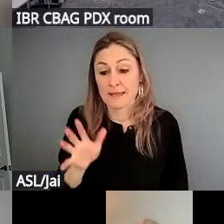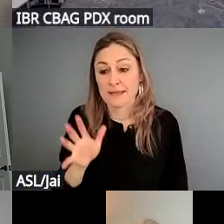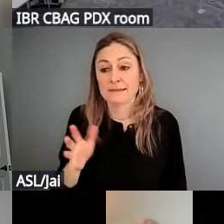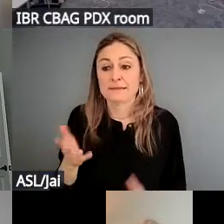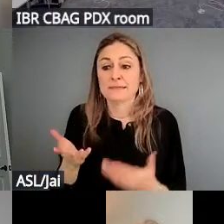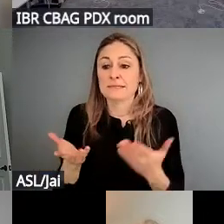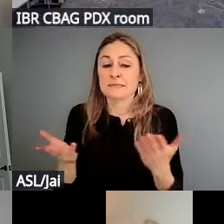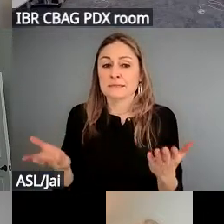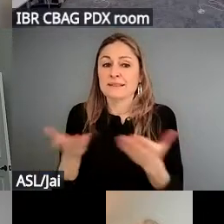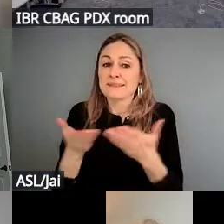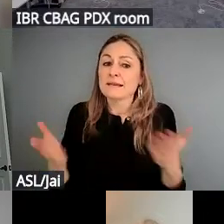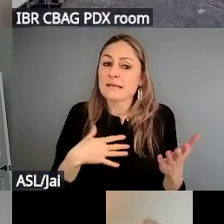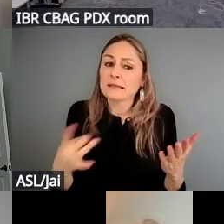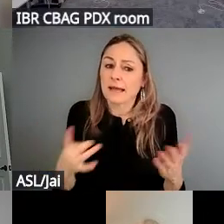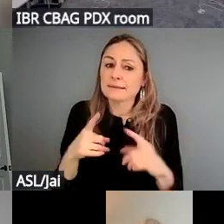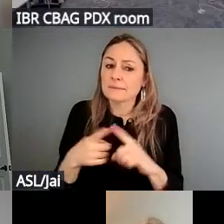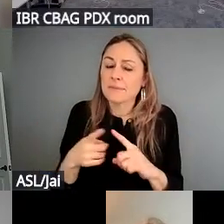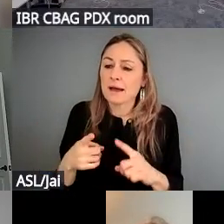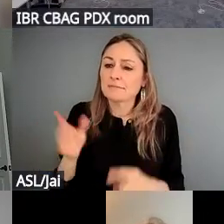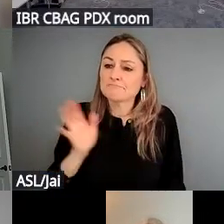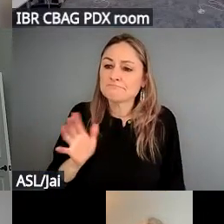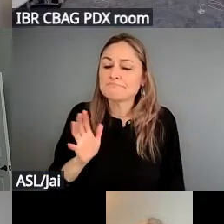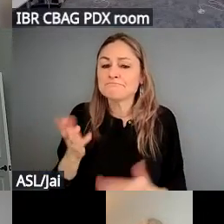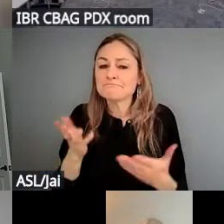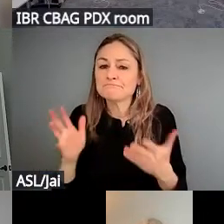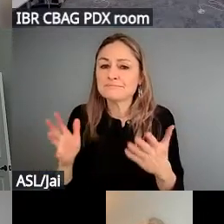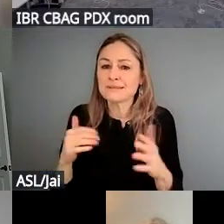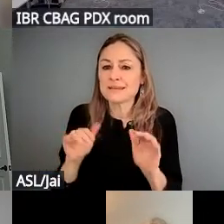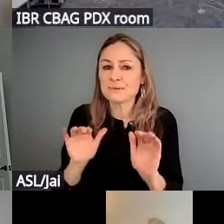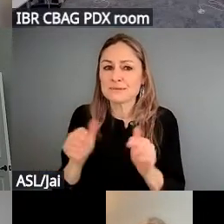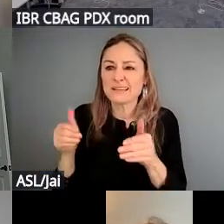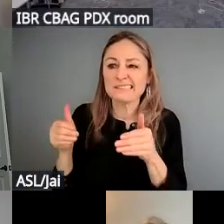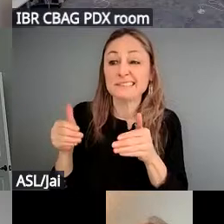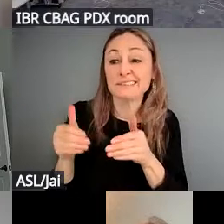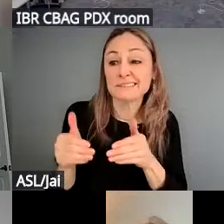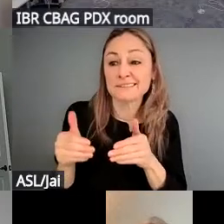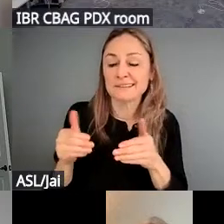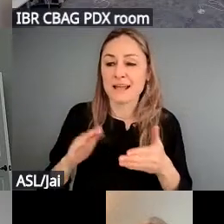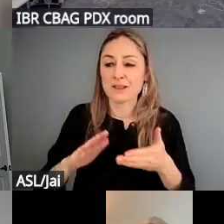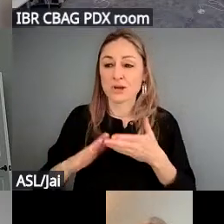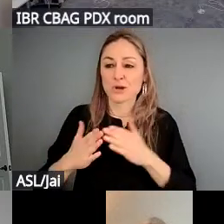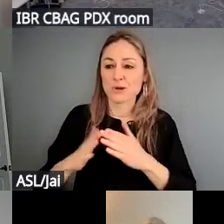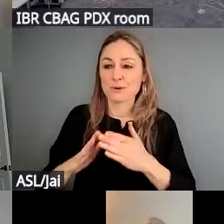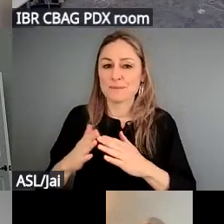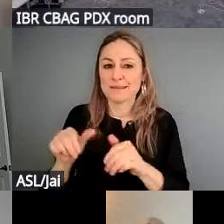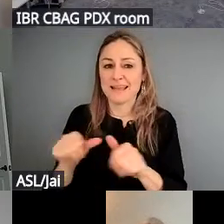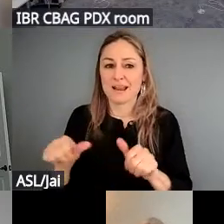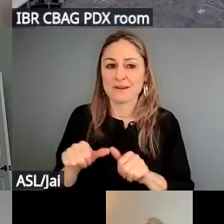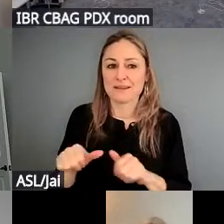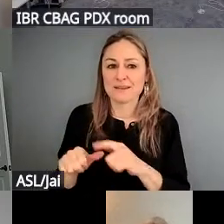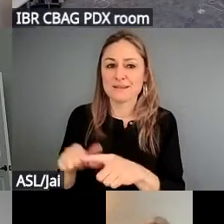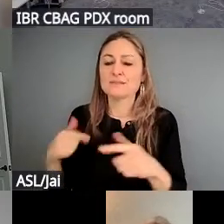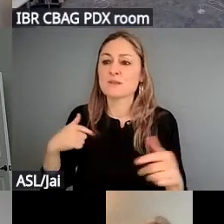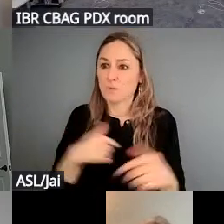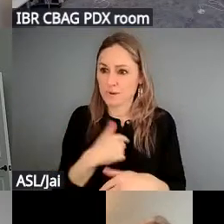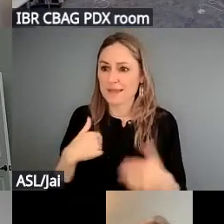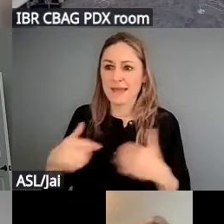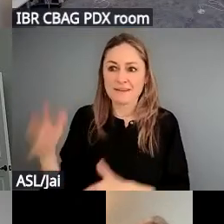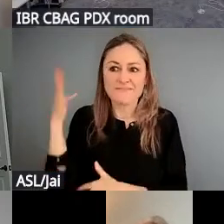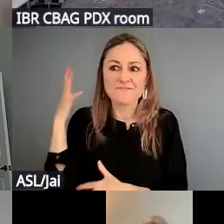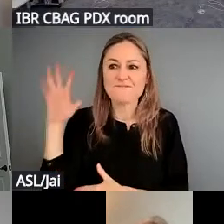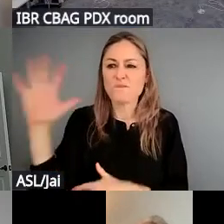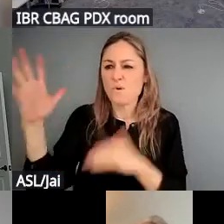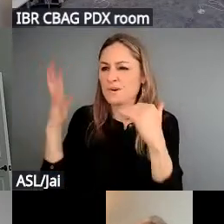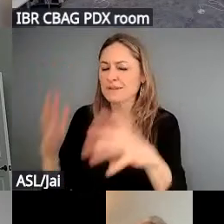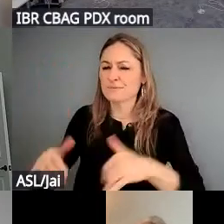I really liked about it was kind of on the edge of the urban area. So we had the forests we could go play in